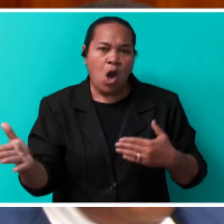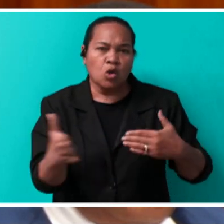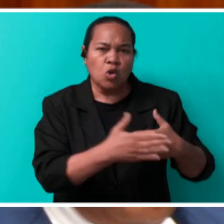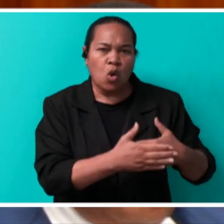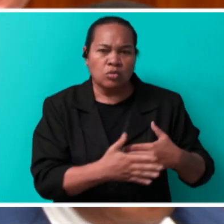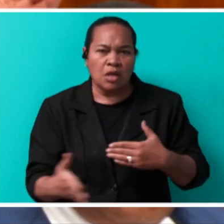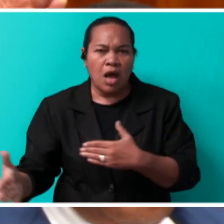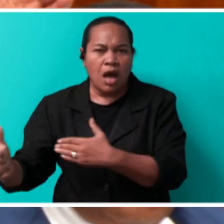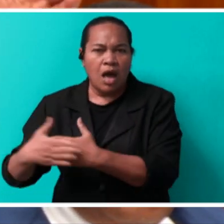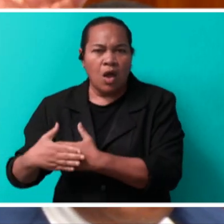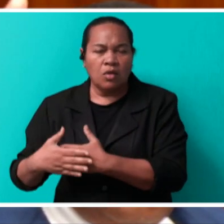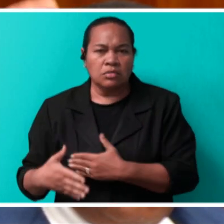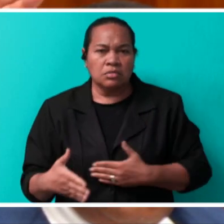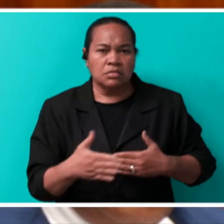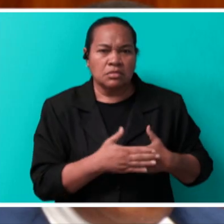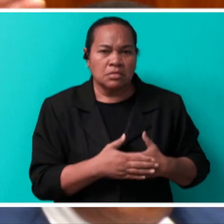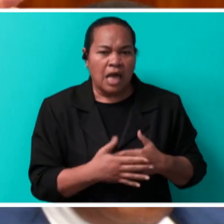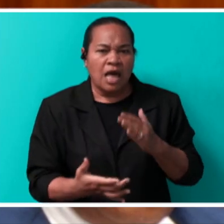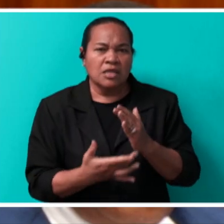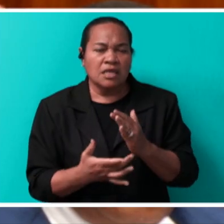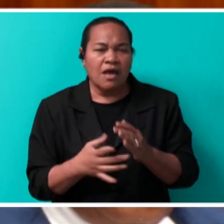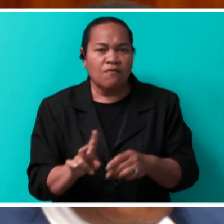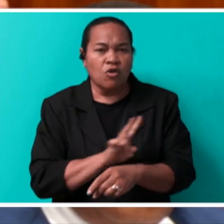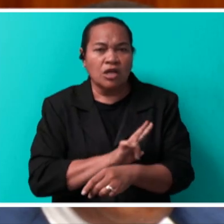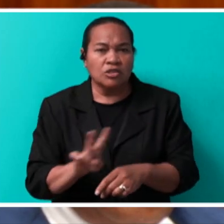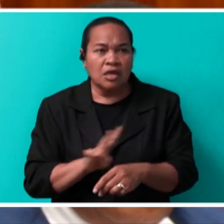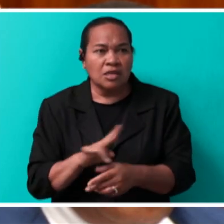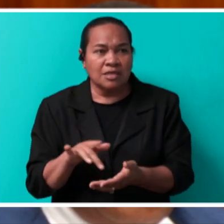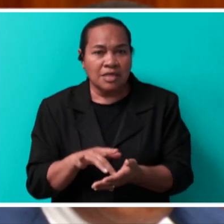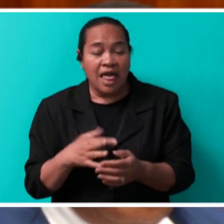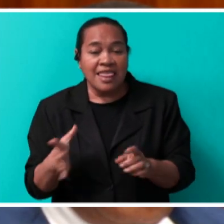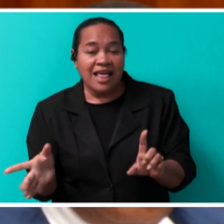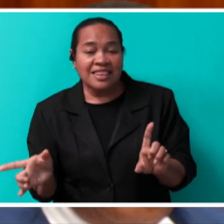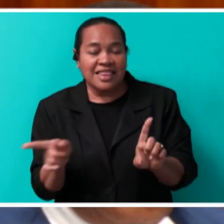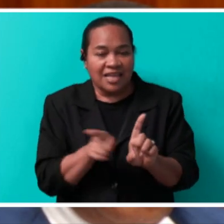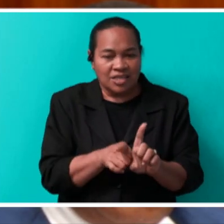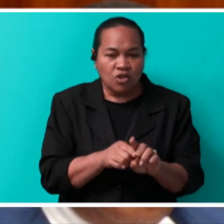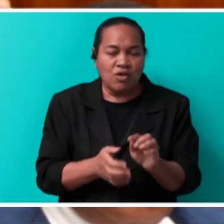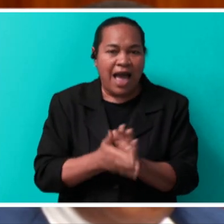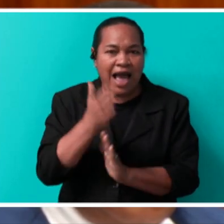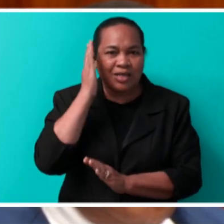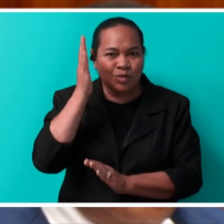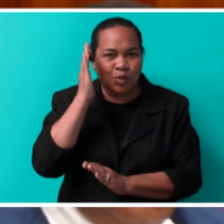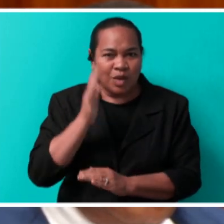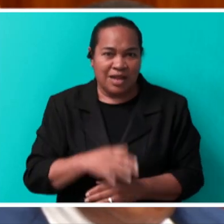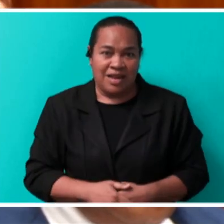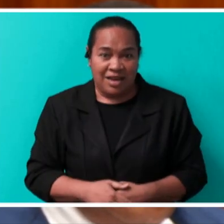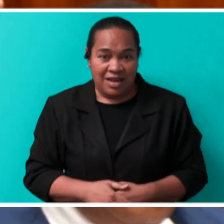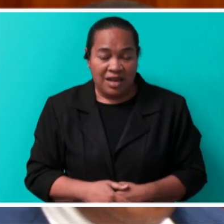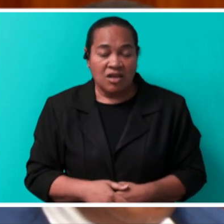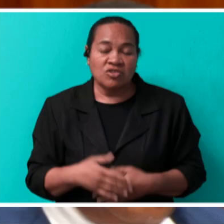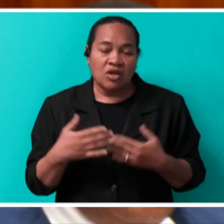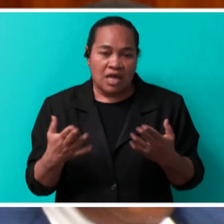those technical vocational centers that were attached to the secondary schools at that point in time. So that was